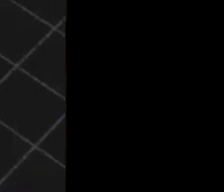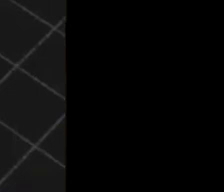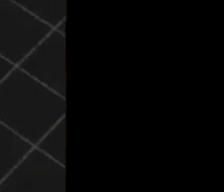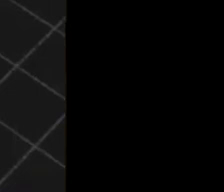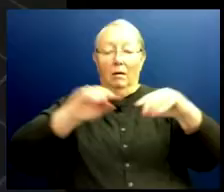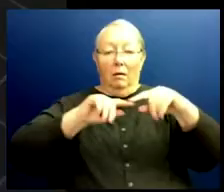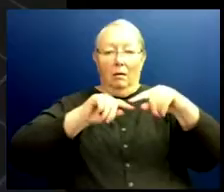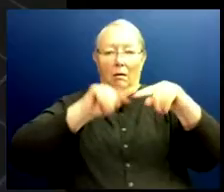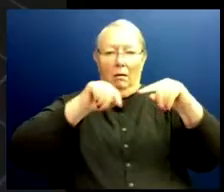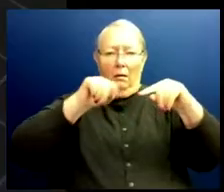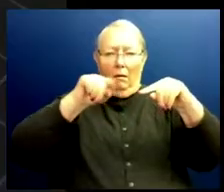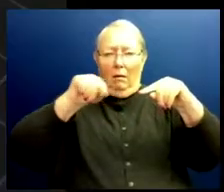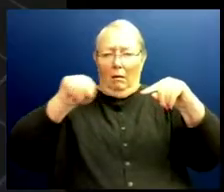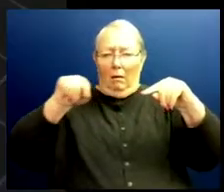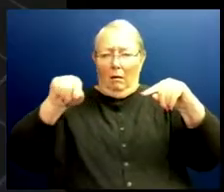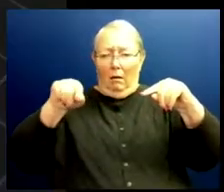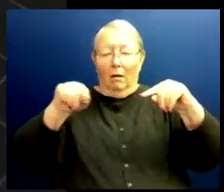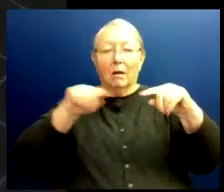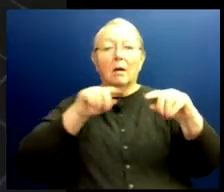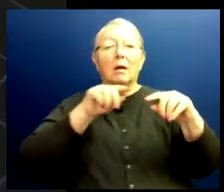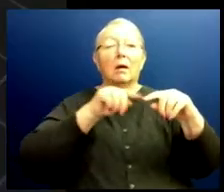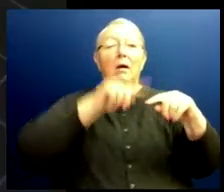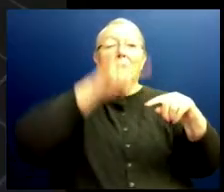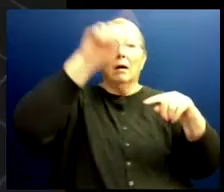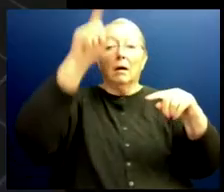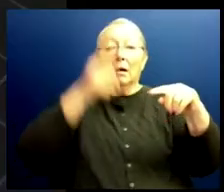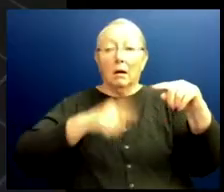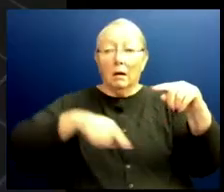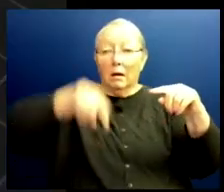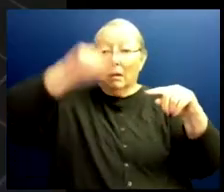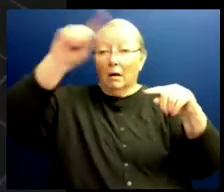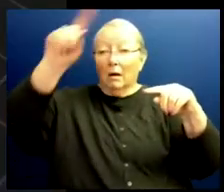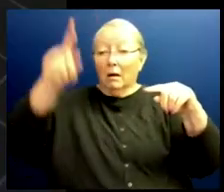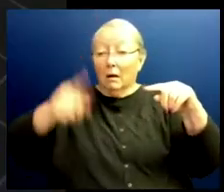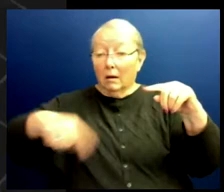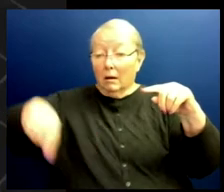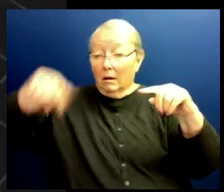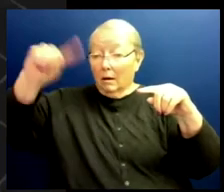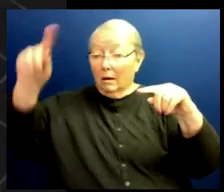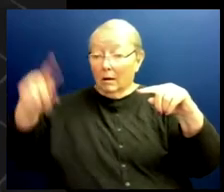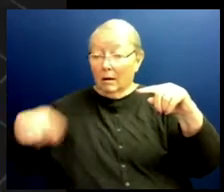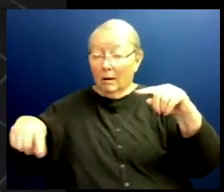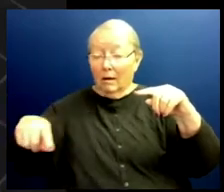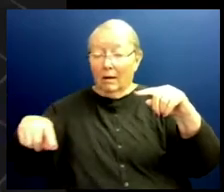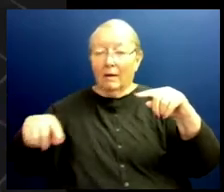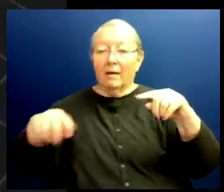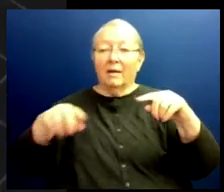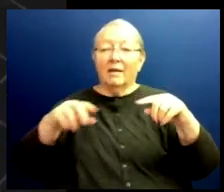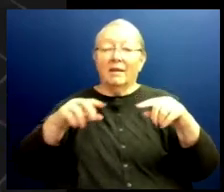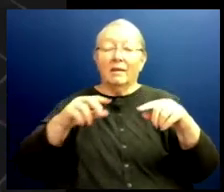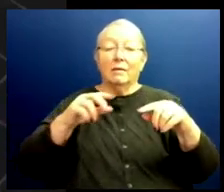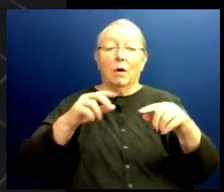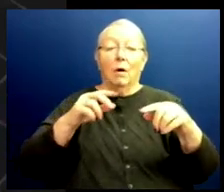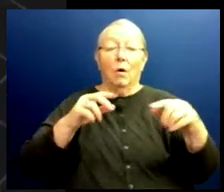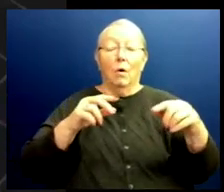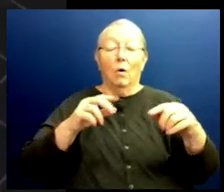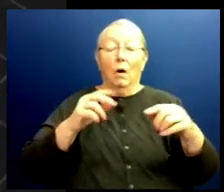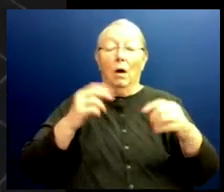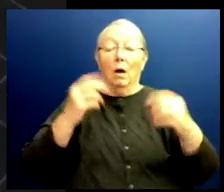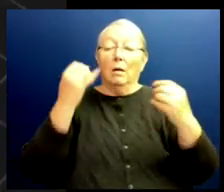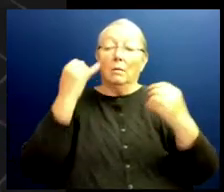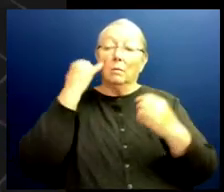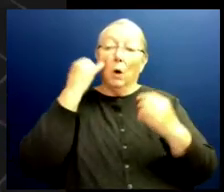soon as the ambulance, say, passes you, then the object is moving away from you,